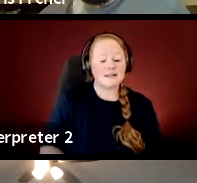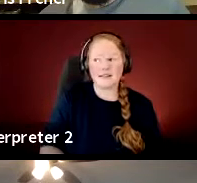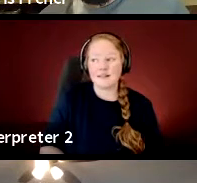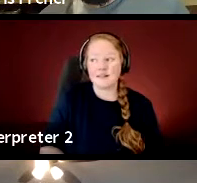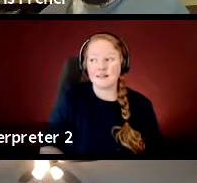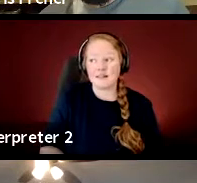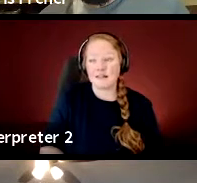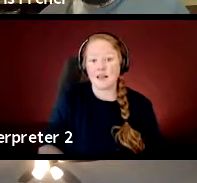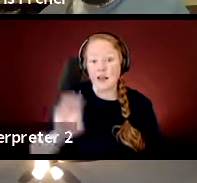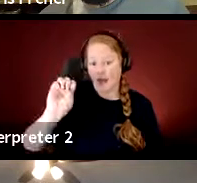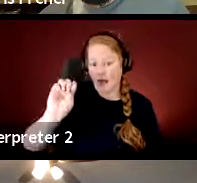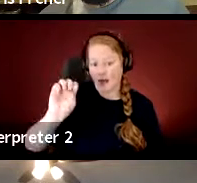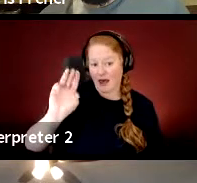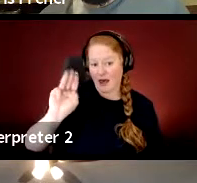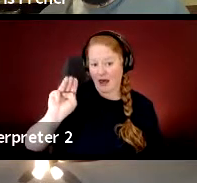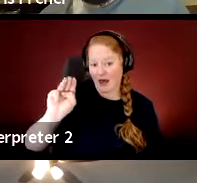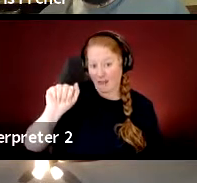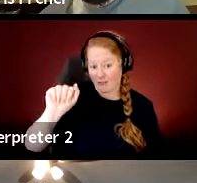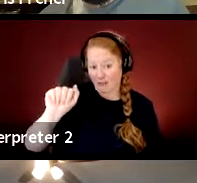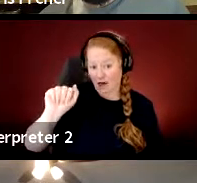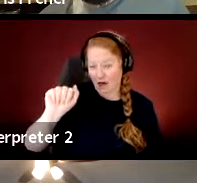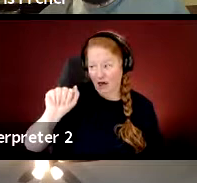Is Emma Crocker with us?